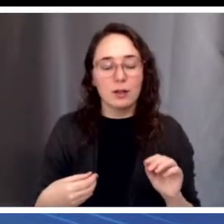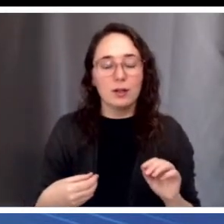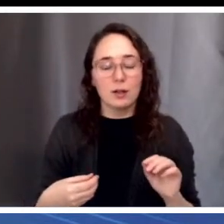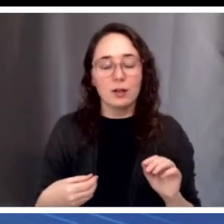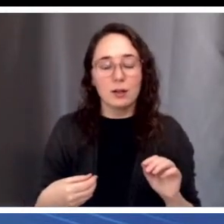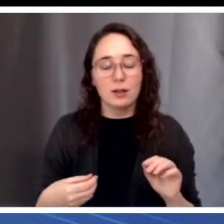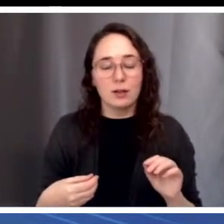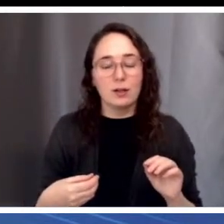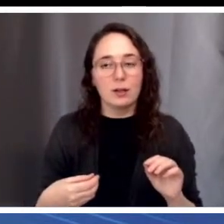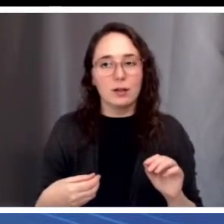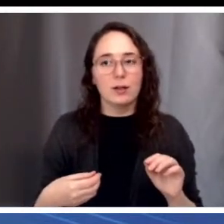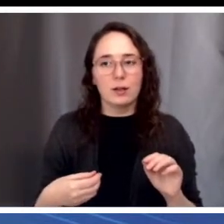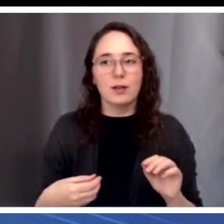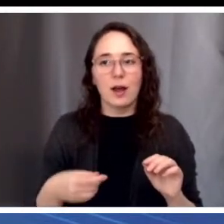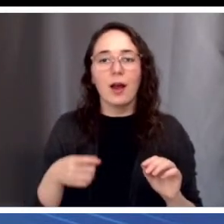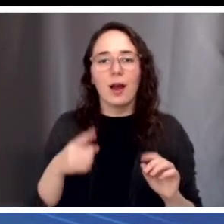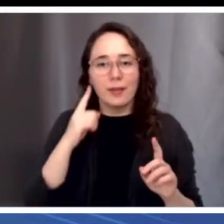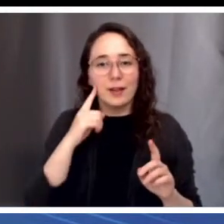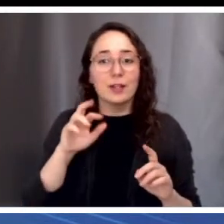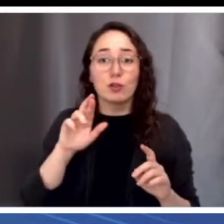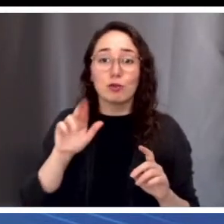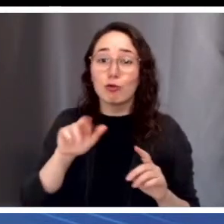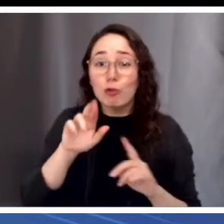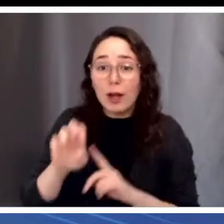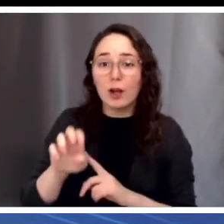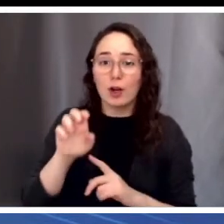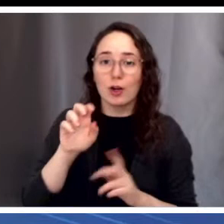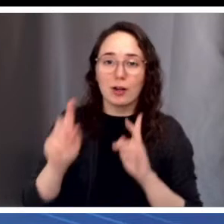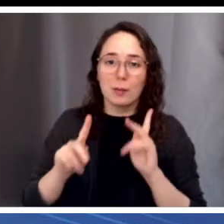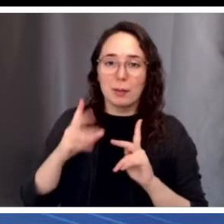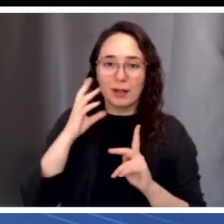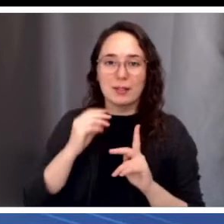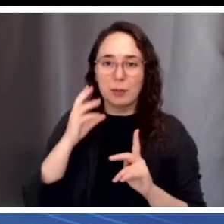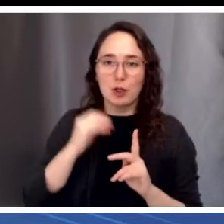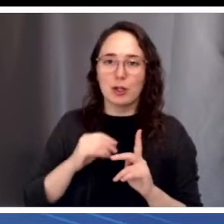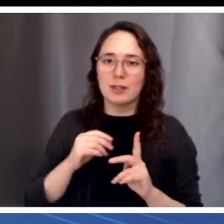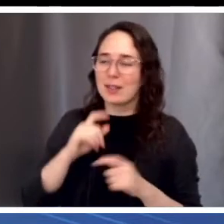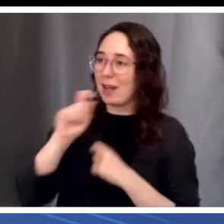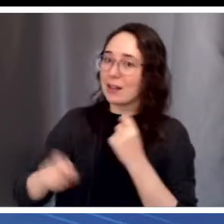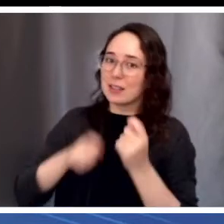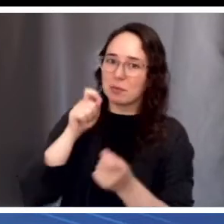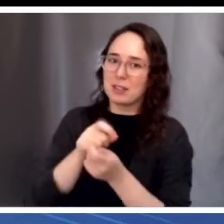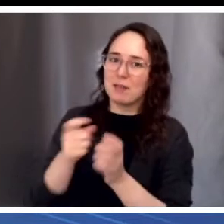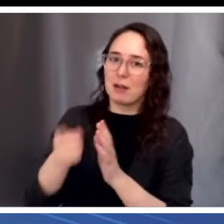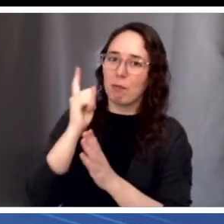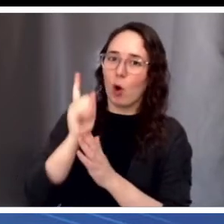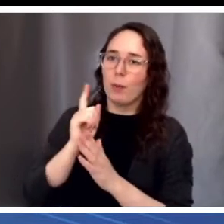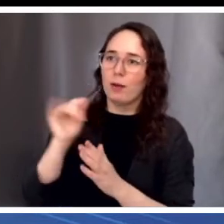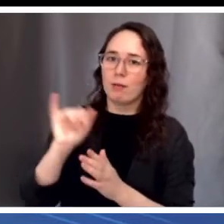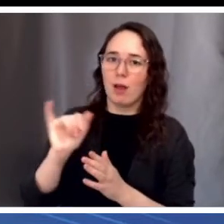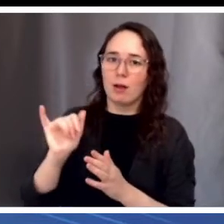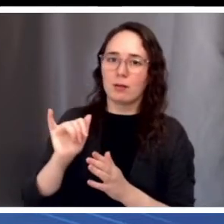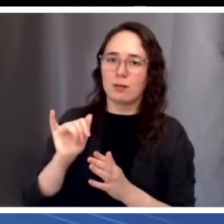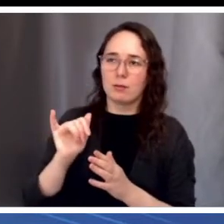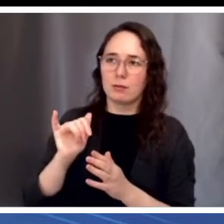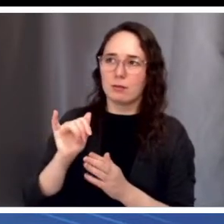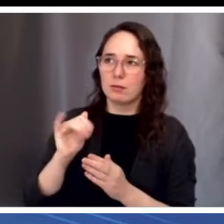purpose in, in such a specific moment, like you did that you just described there.